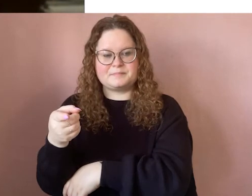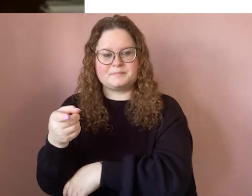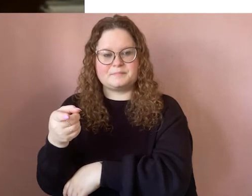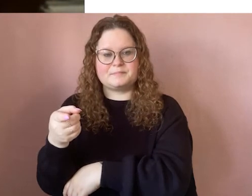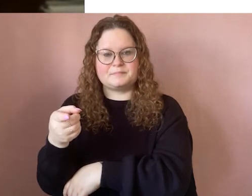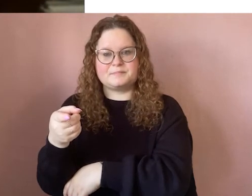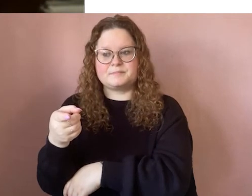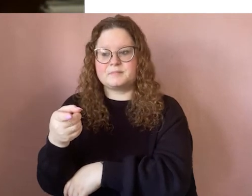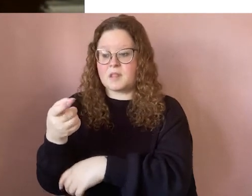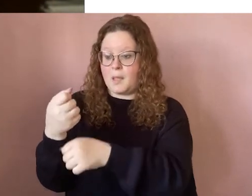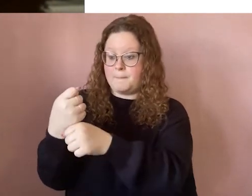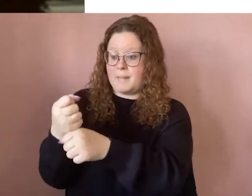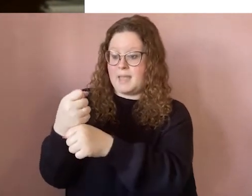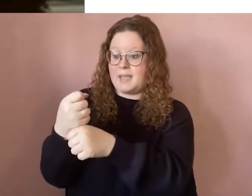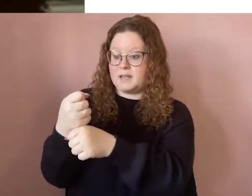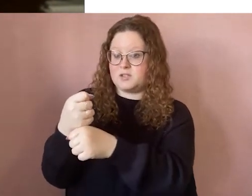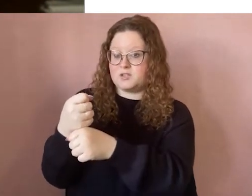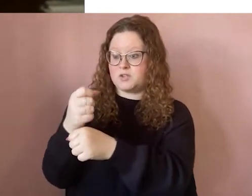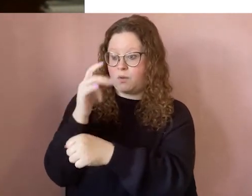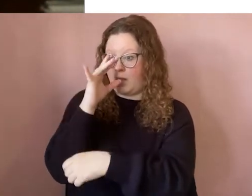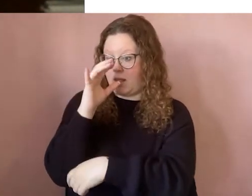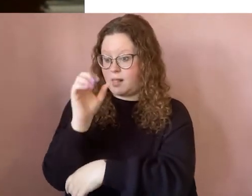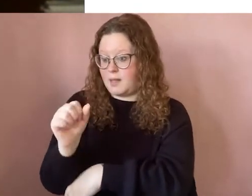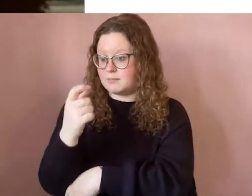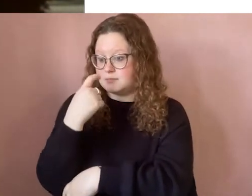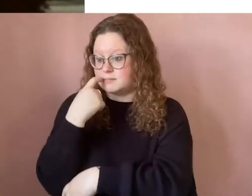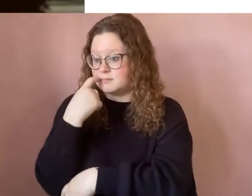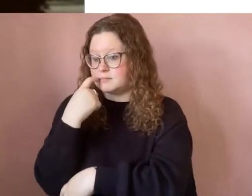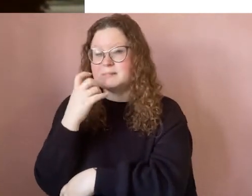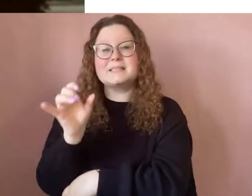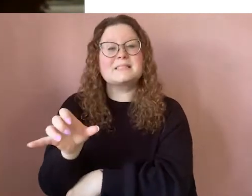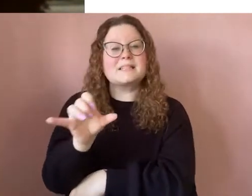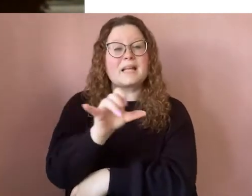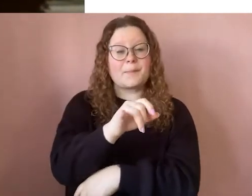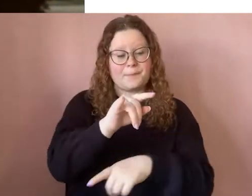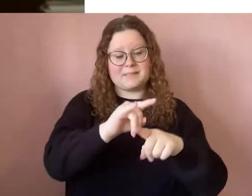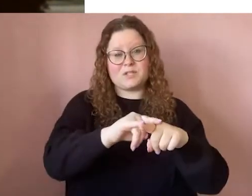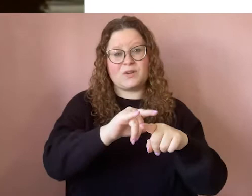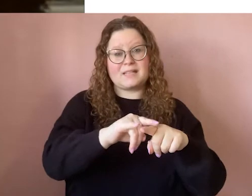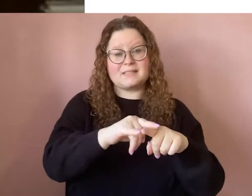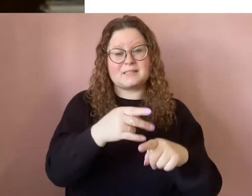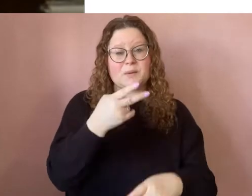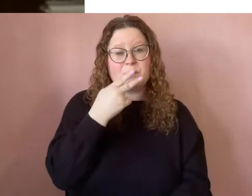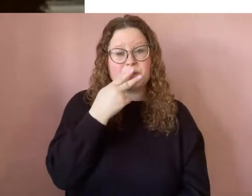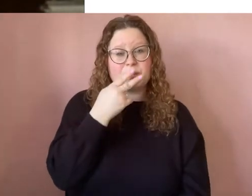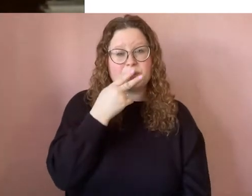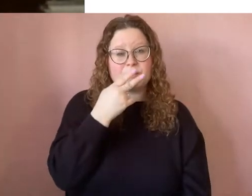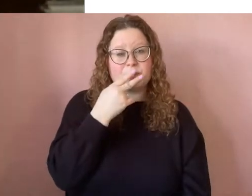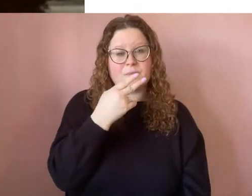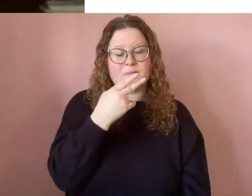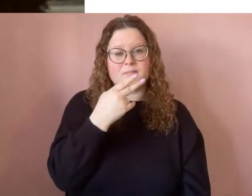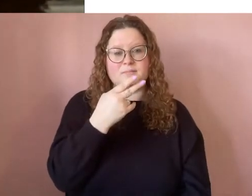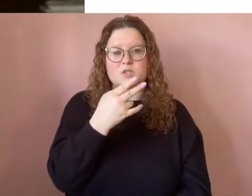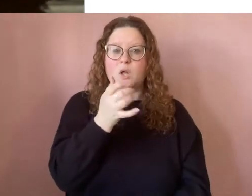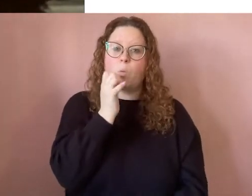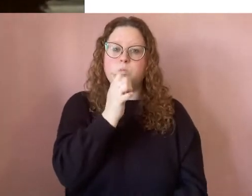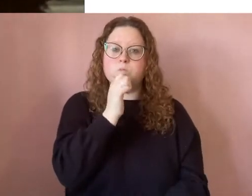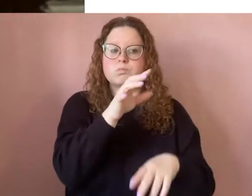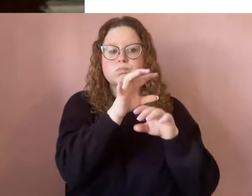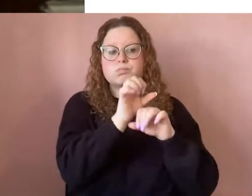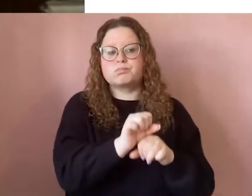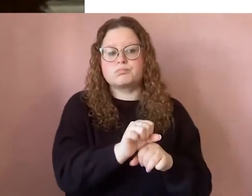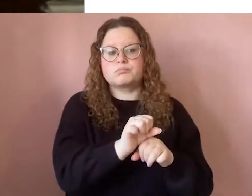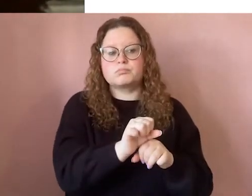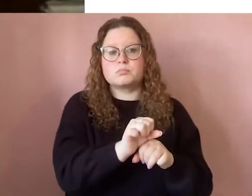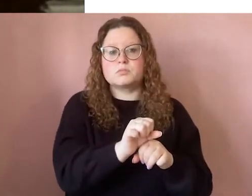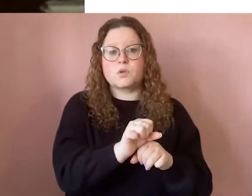They are designed like cigarettes were designed, to become habitual. And I like to say to the